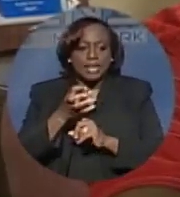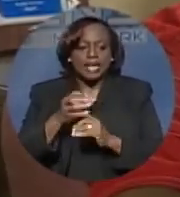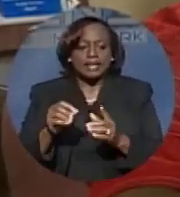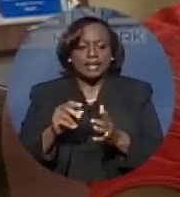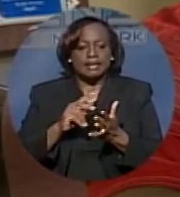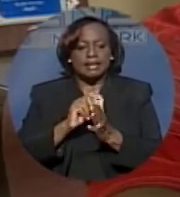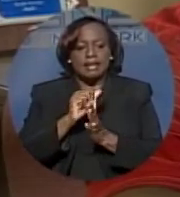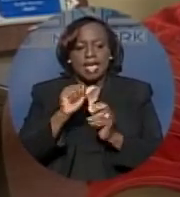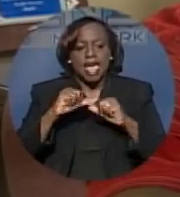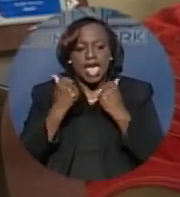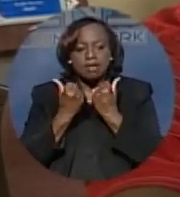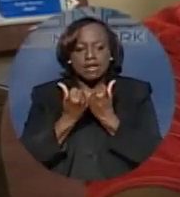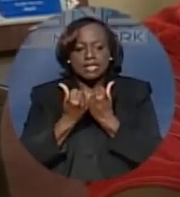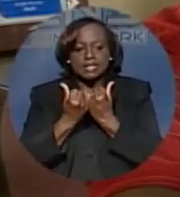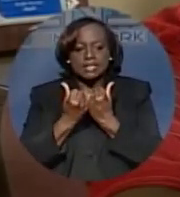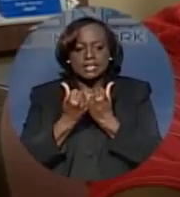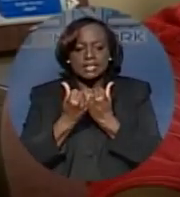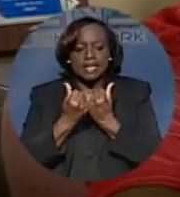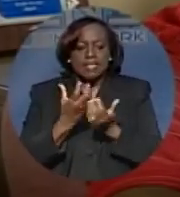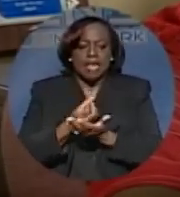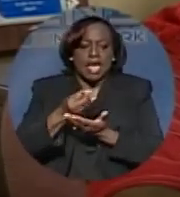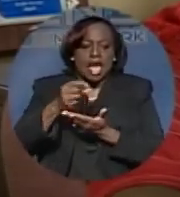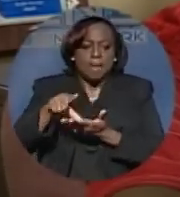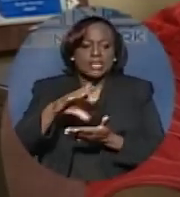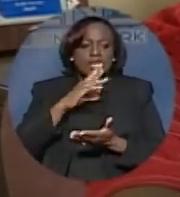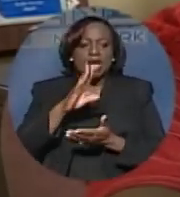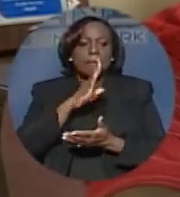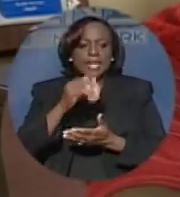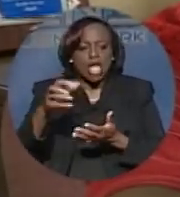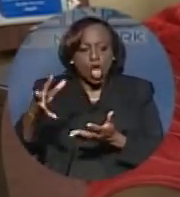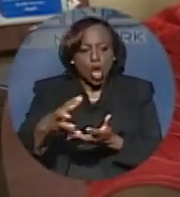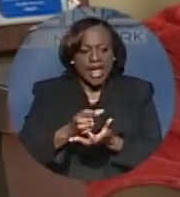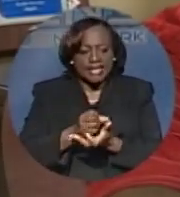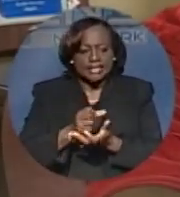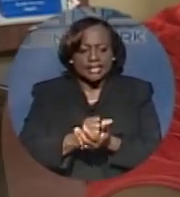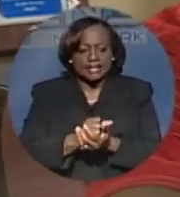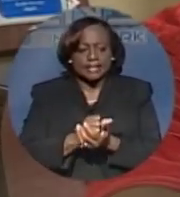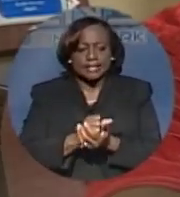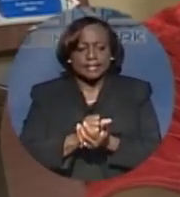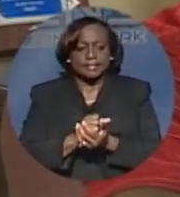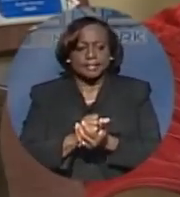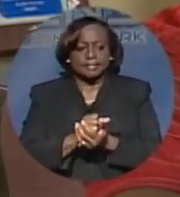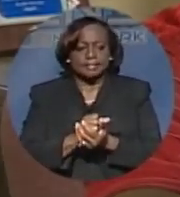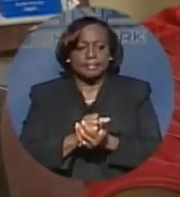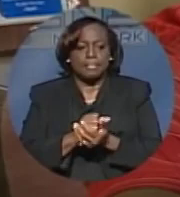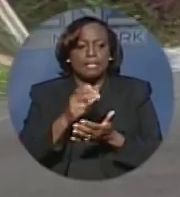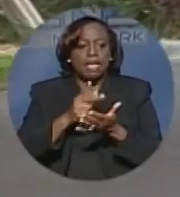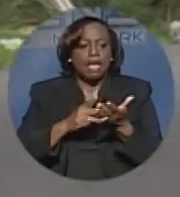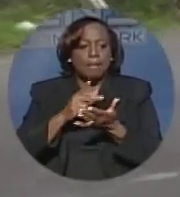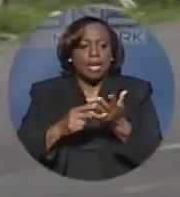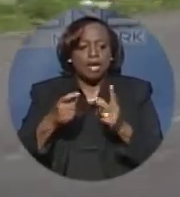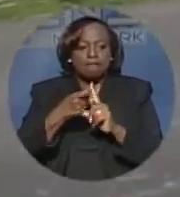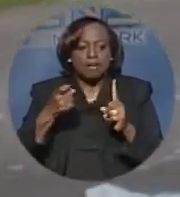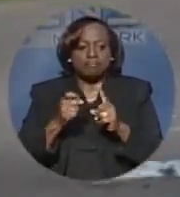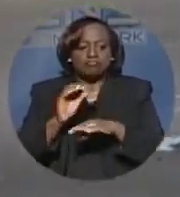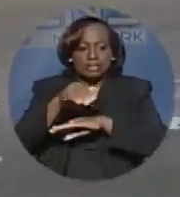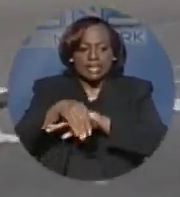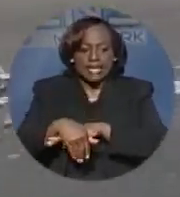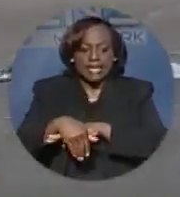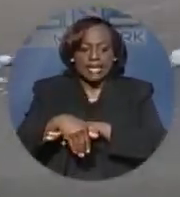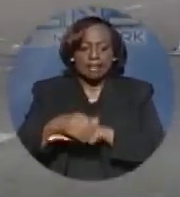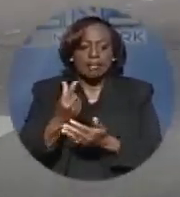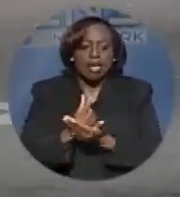and that the accumulation of refuse does not exist during this time of the year. Apart from a nightly garbage collection